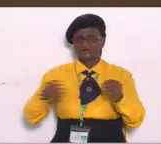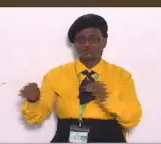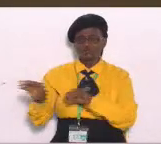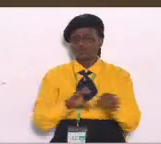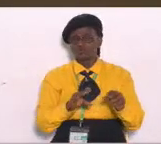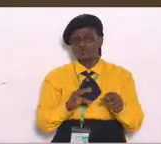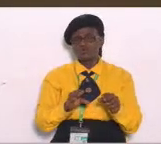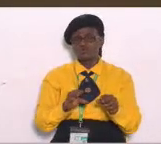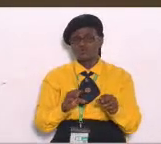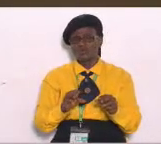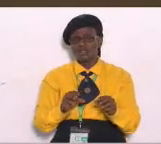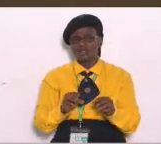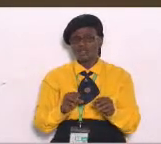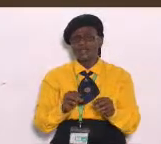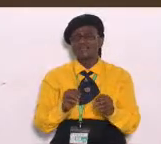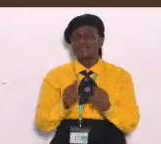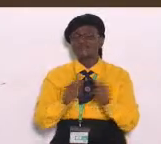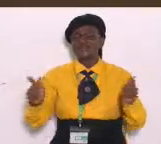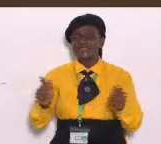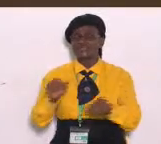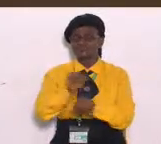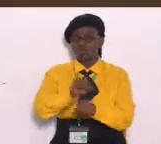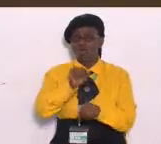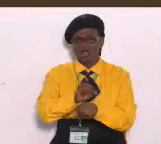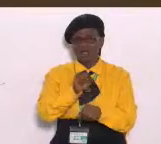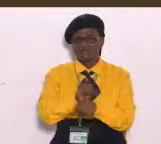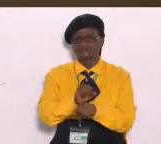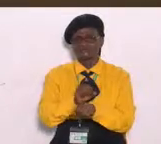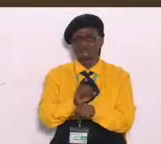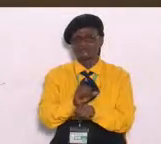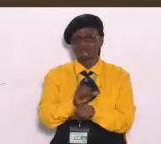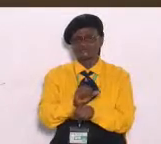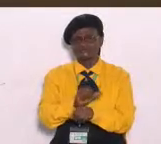do exploits.